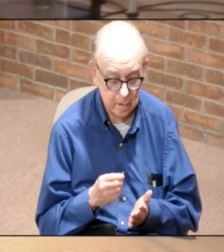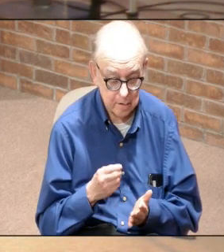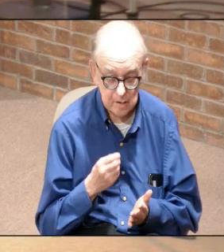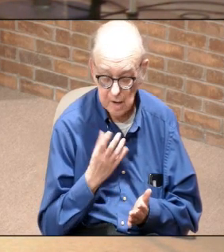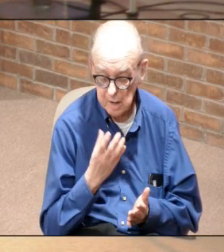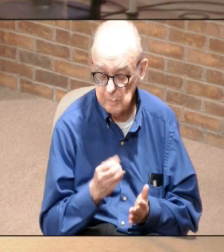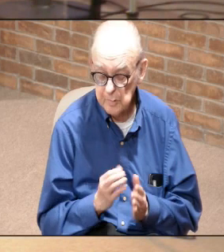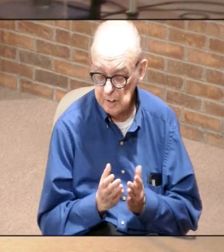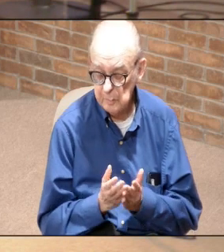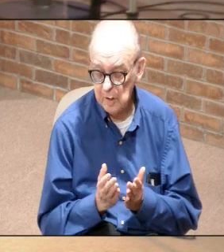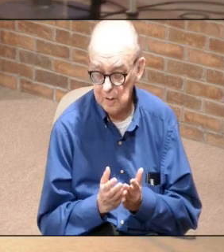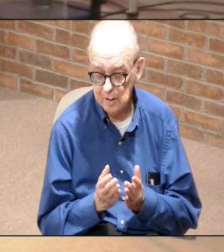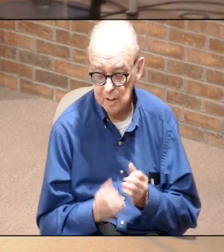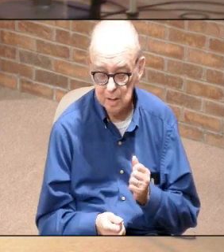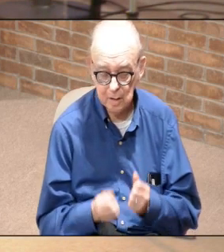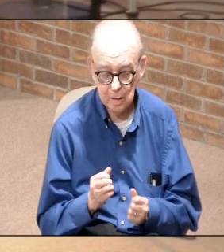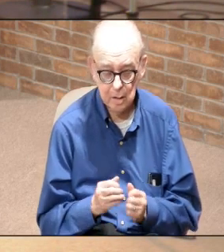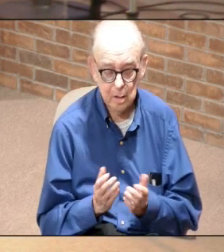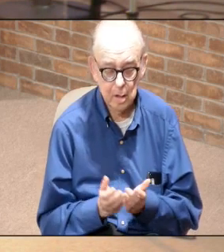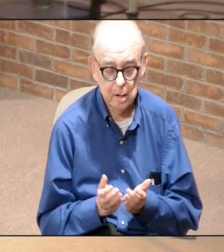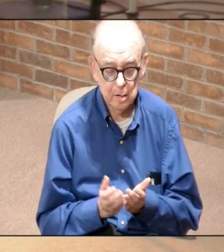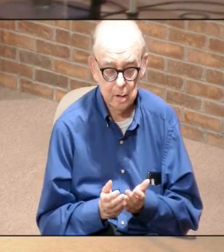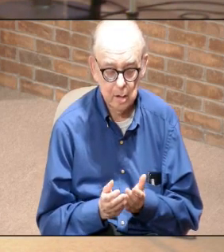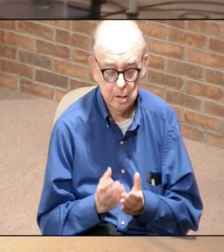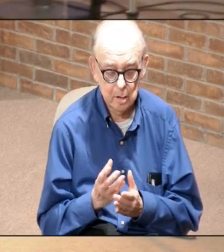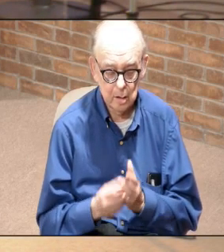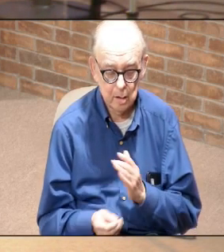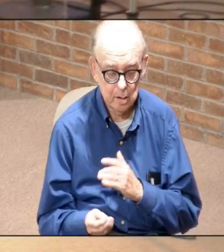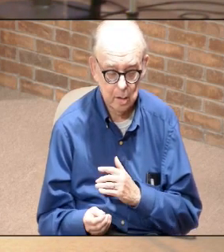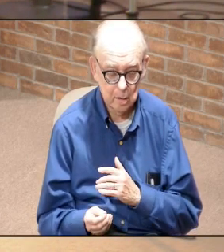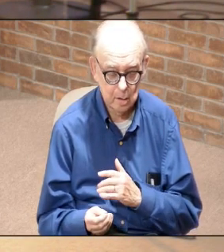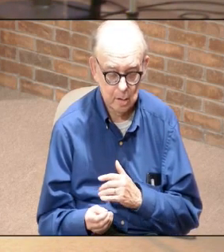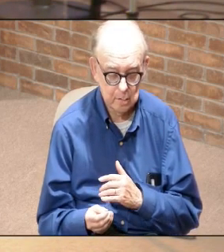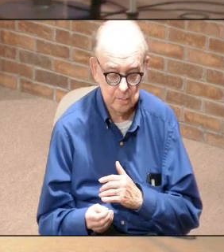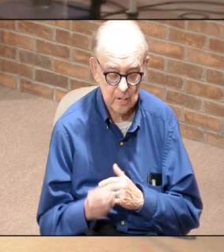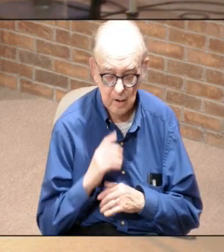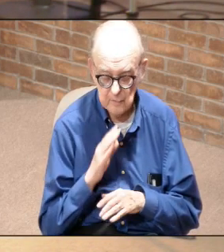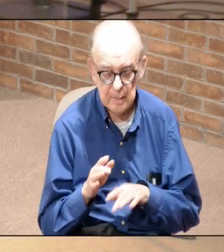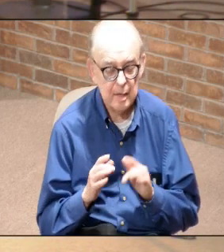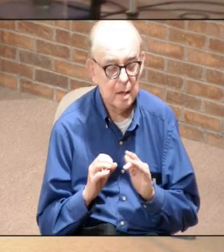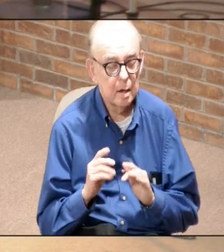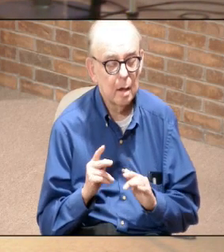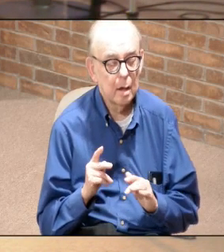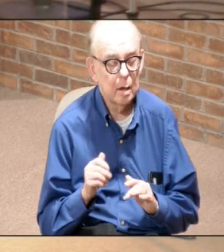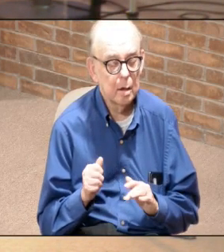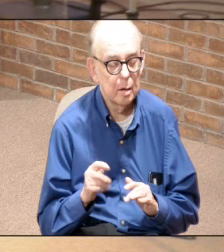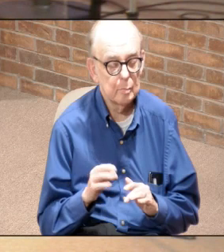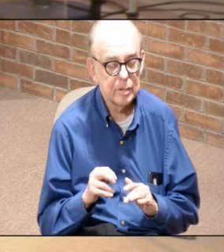book. Most Bibles on the outside are very plain.